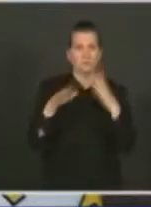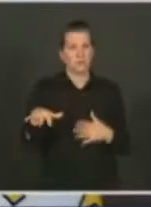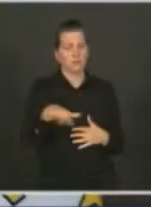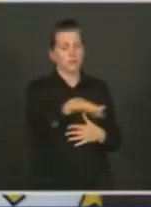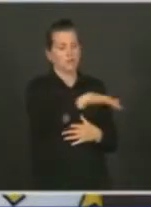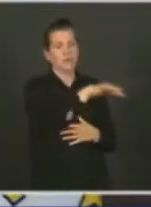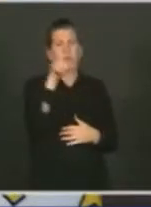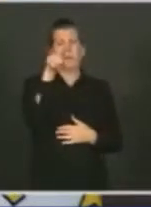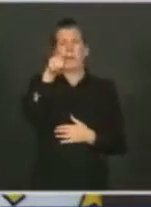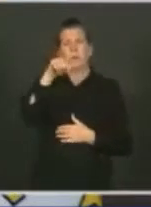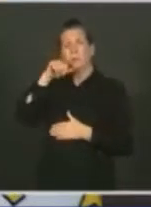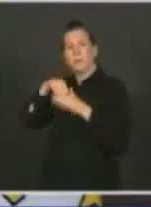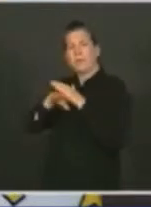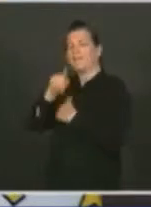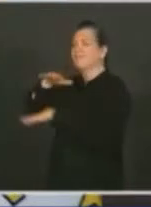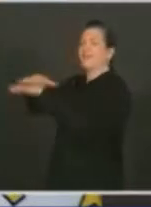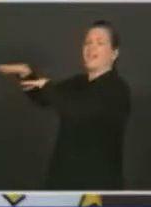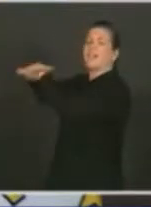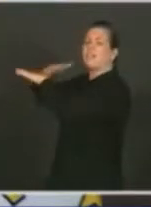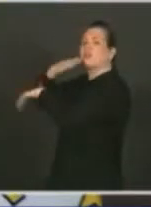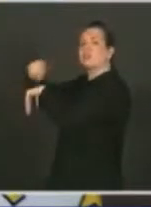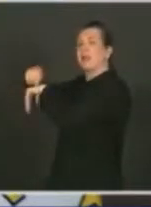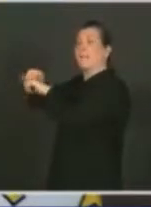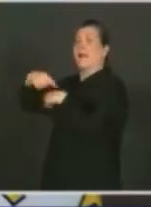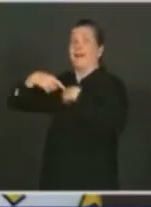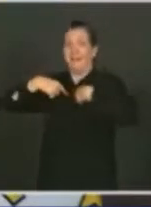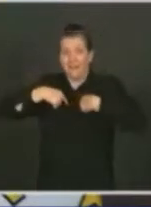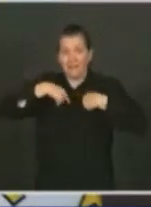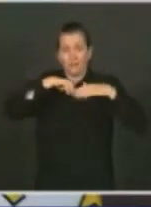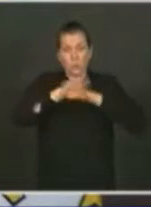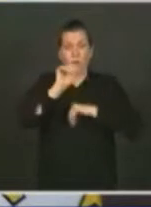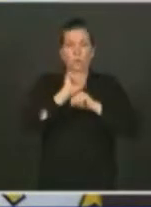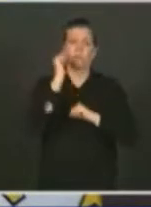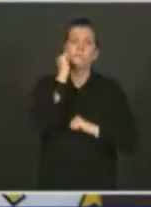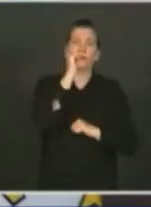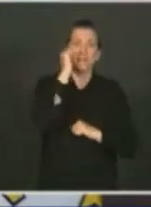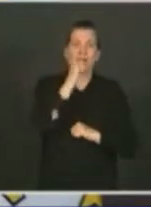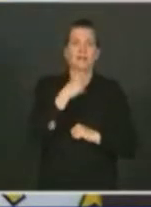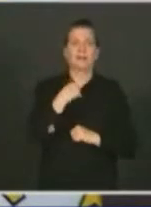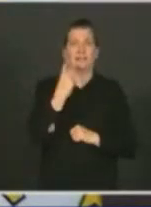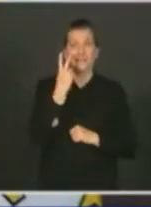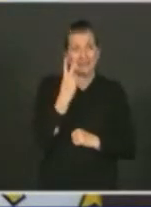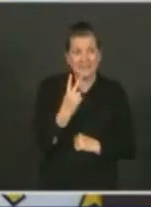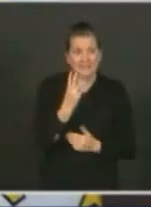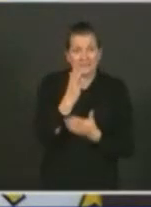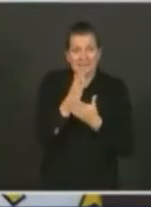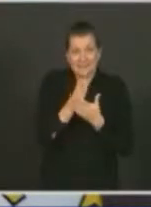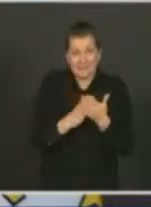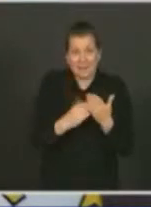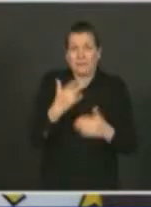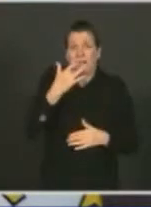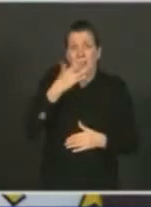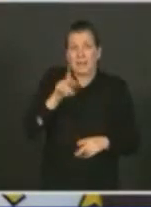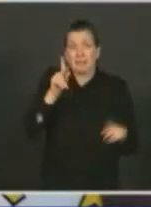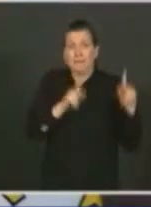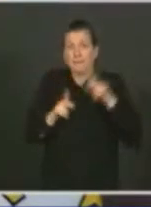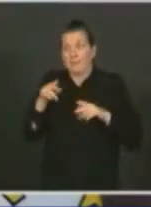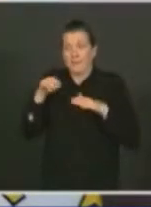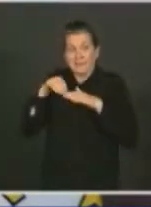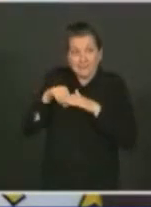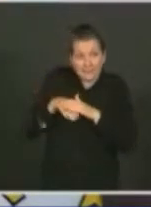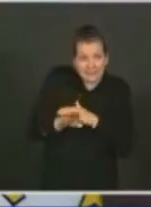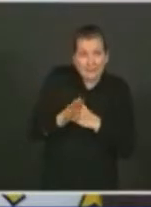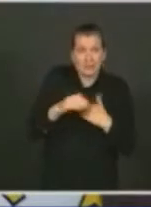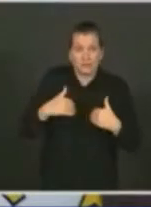seeing the real patients with COVID-19. The ones who are lucky enough to have a mild illness, like the young retail worker and mother who